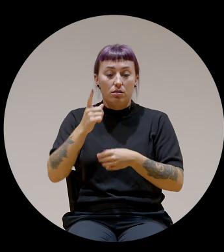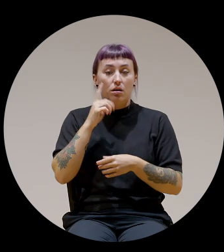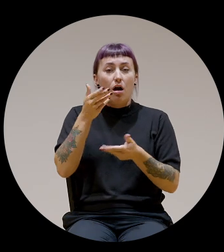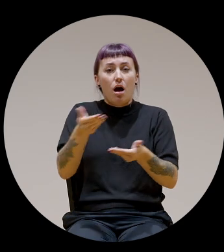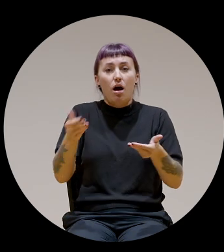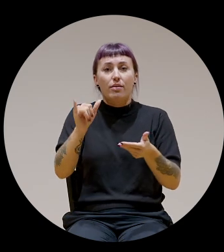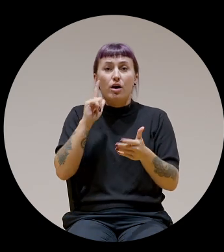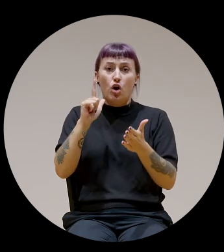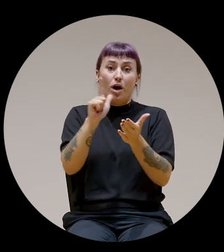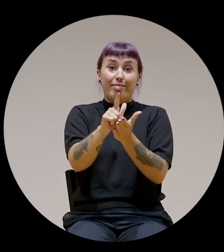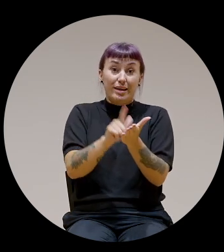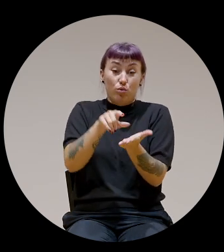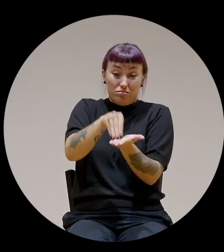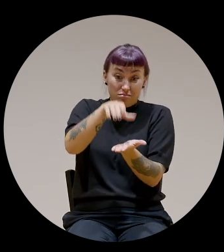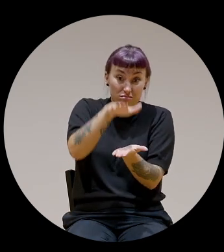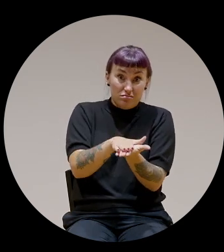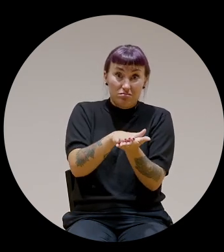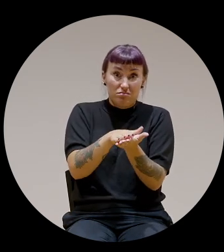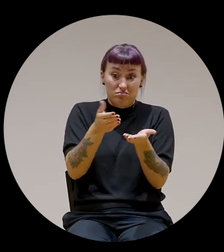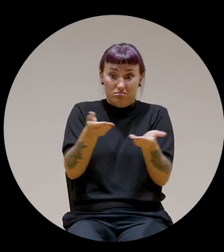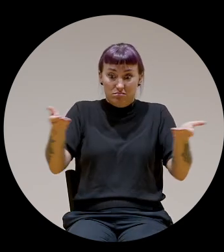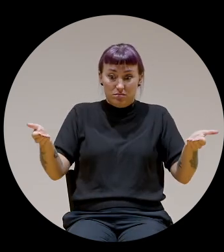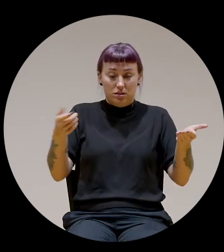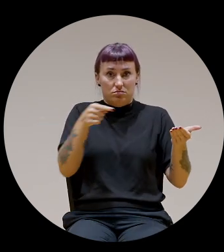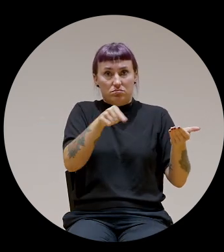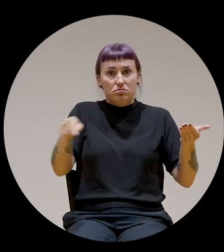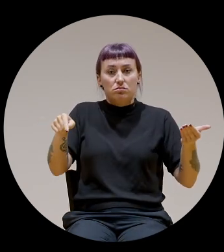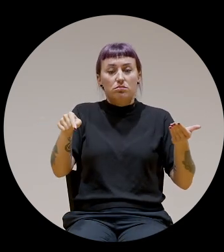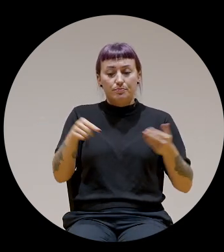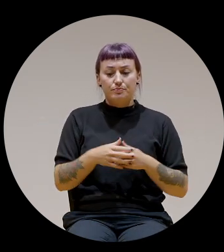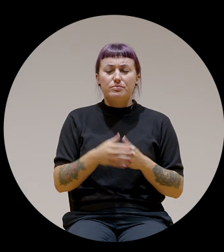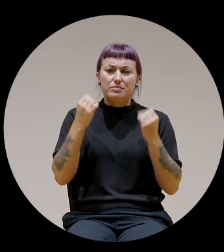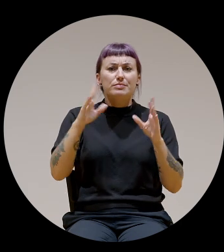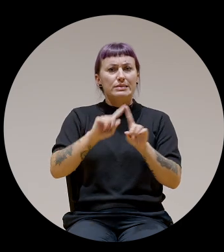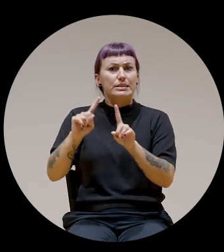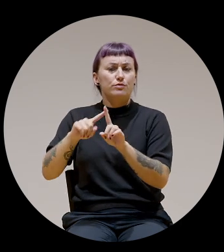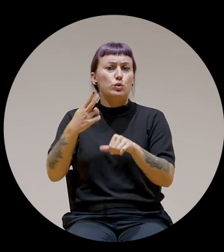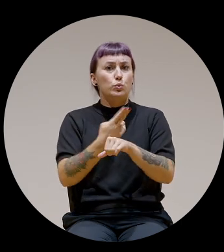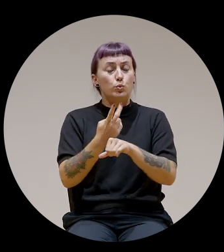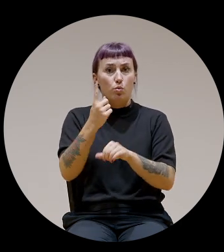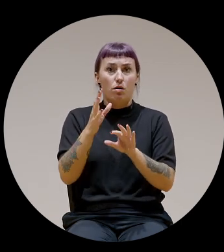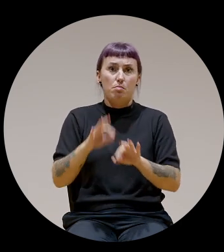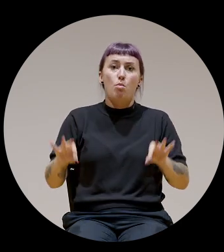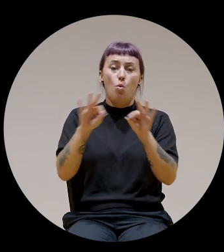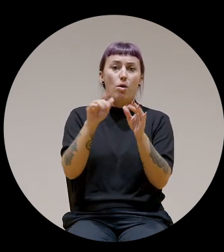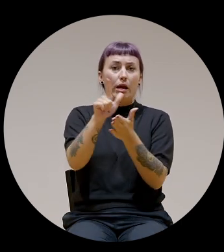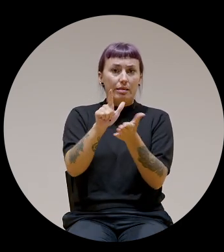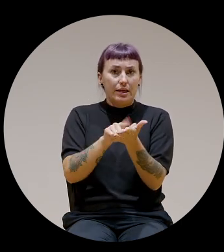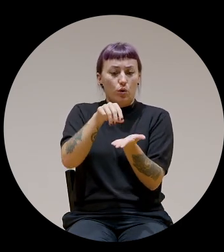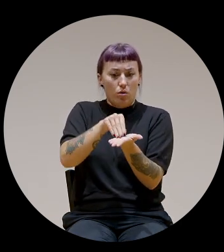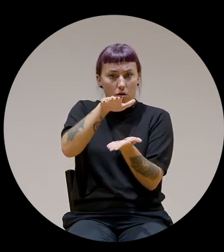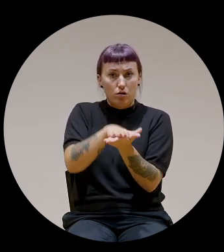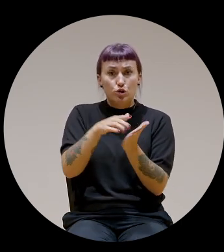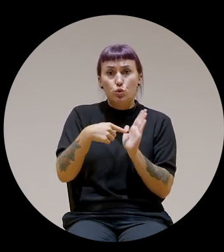objects that are legal documents, in effect. They have many uses, but one of the most important is as a legal document